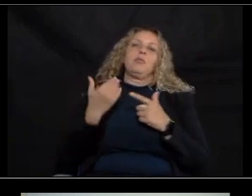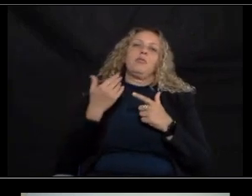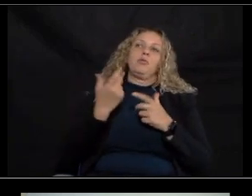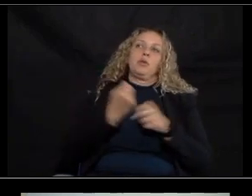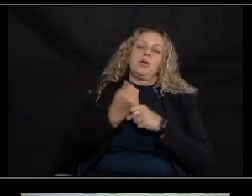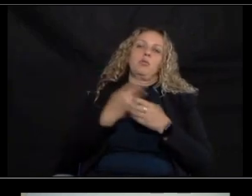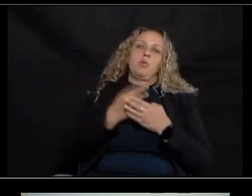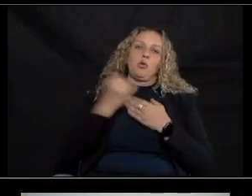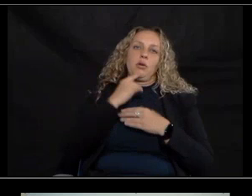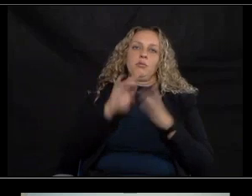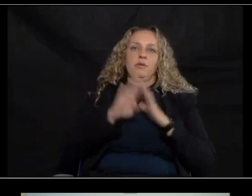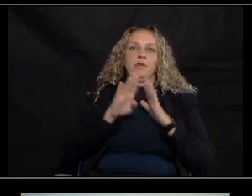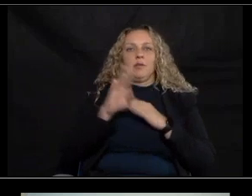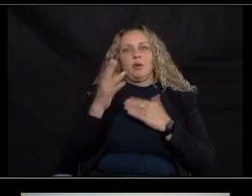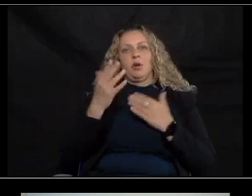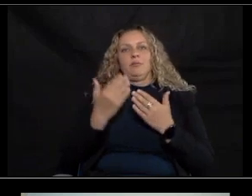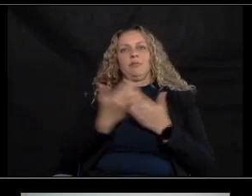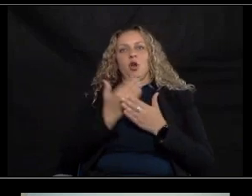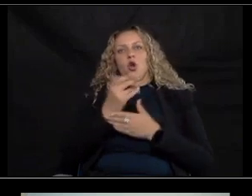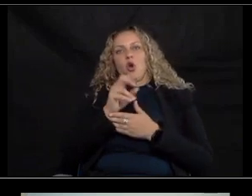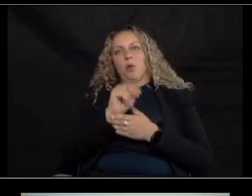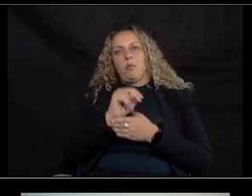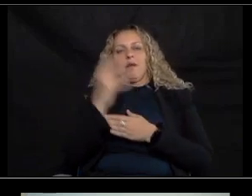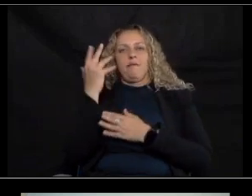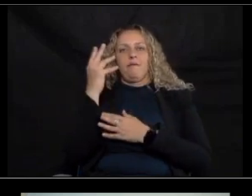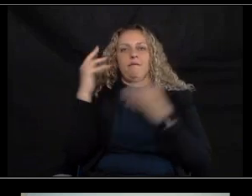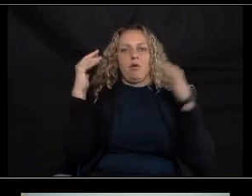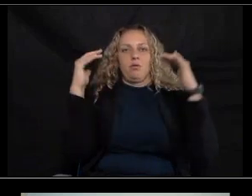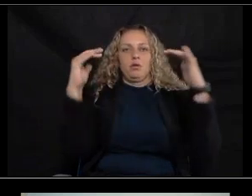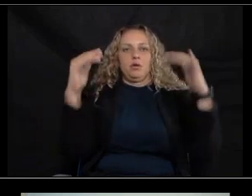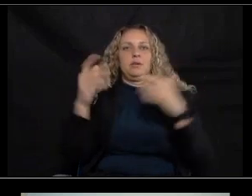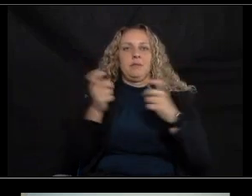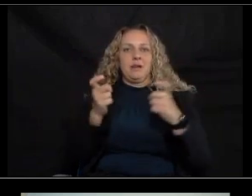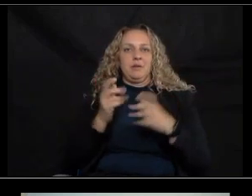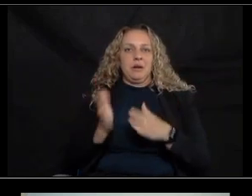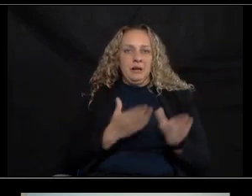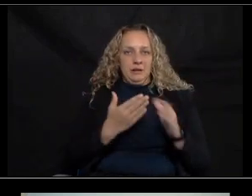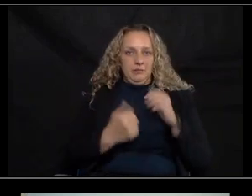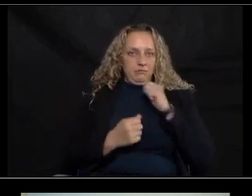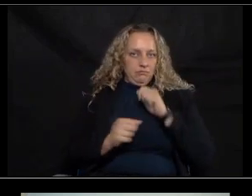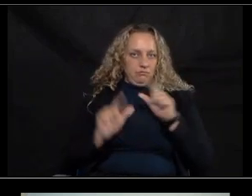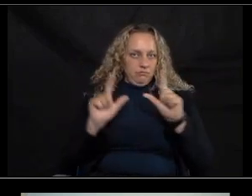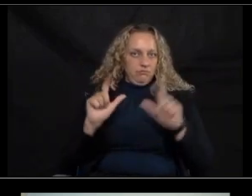to develop an urban forestry management plan. Next slide.